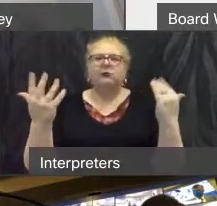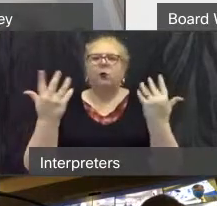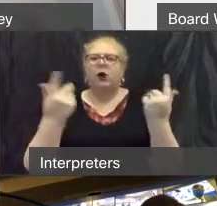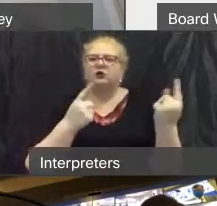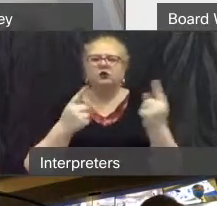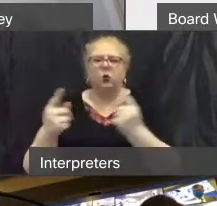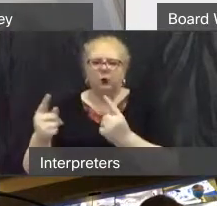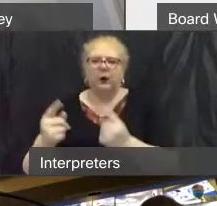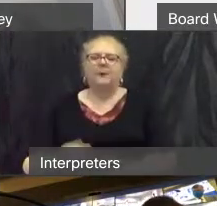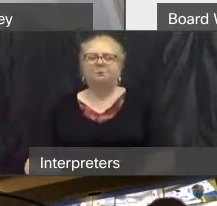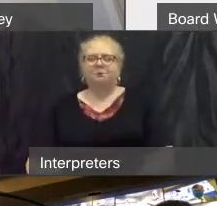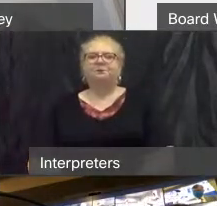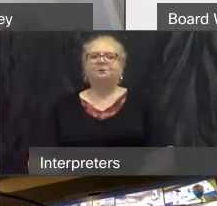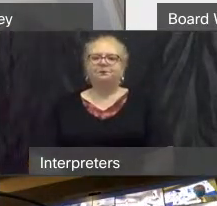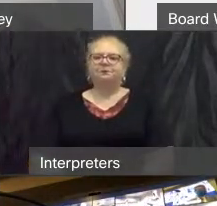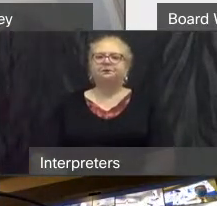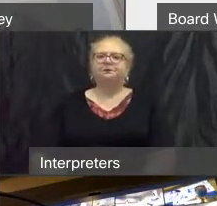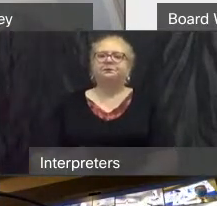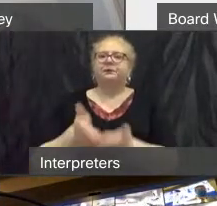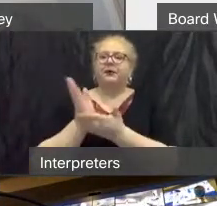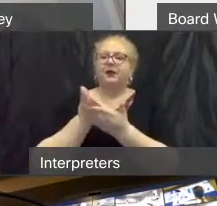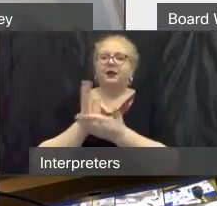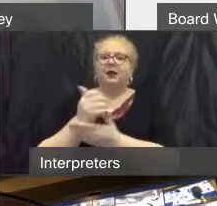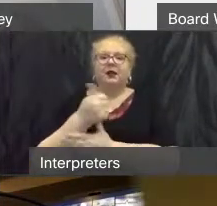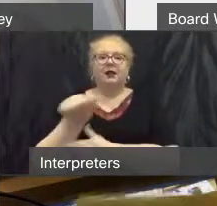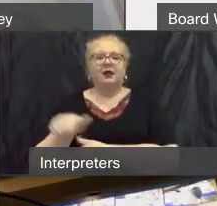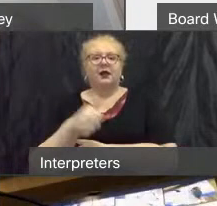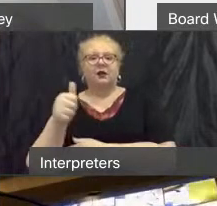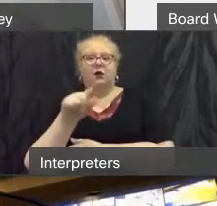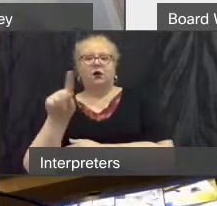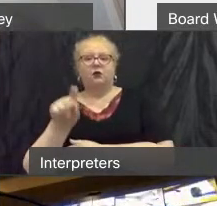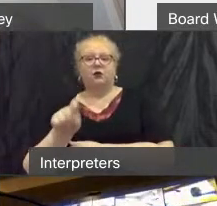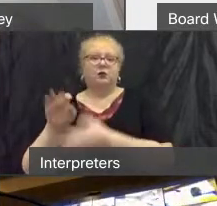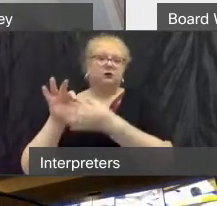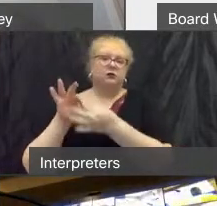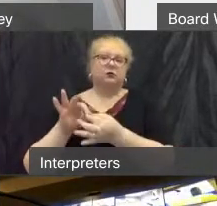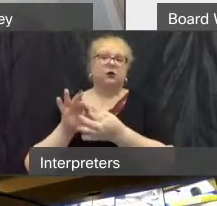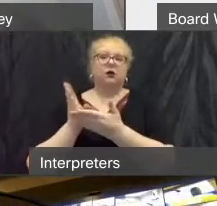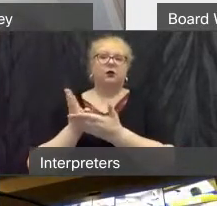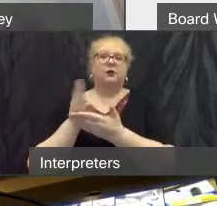All right. Any more questions in regards to the budget?